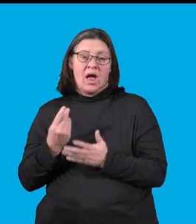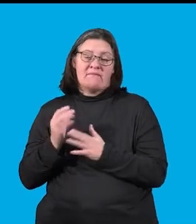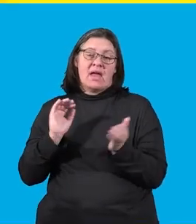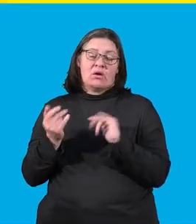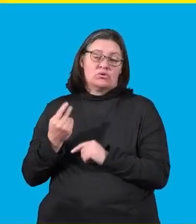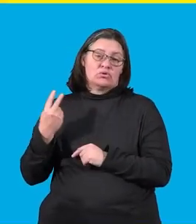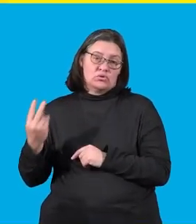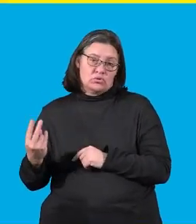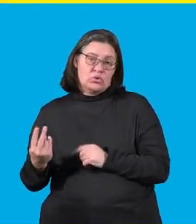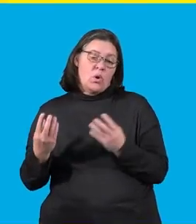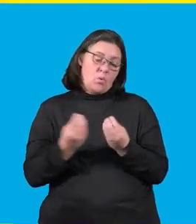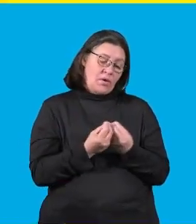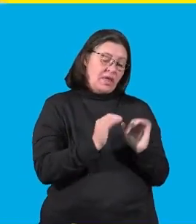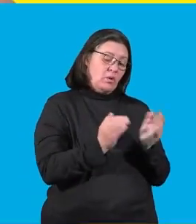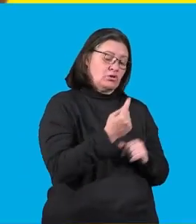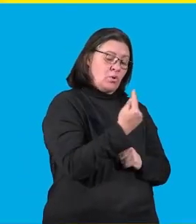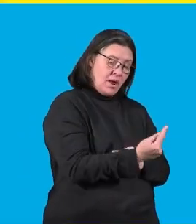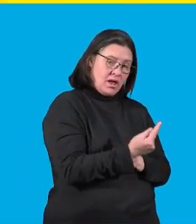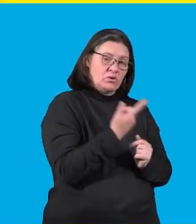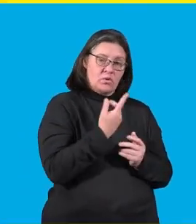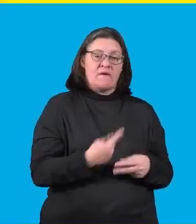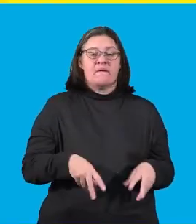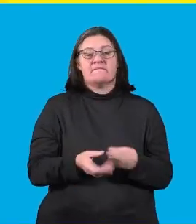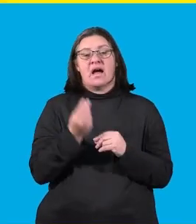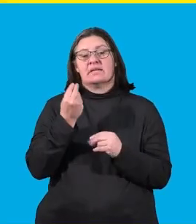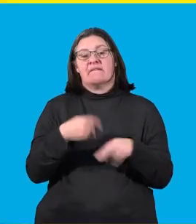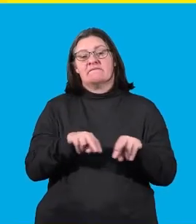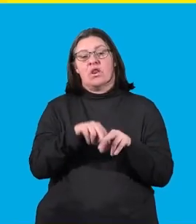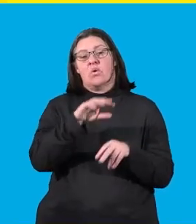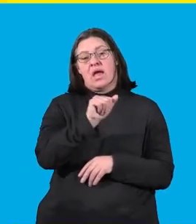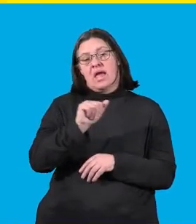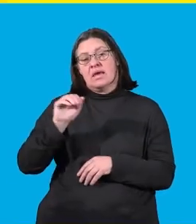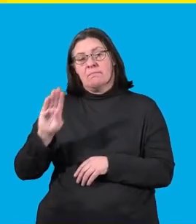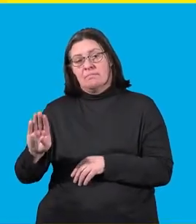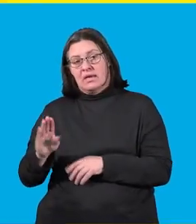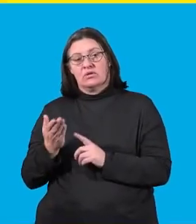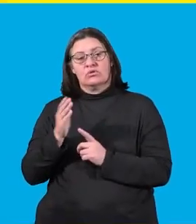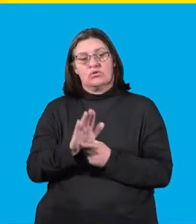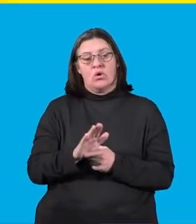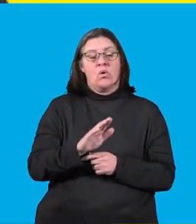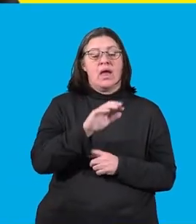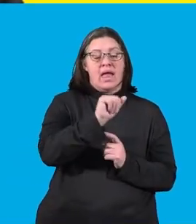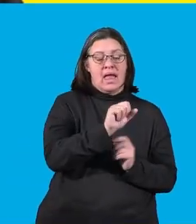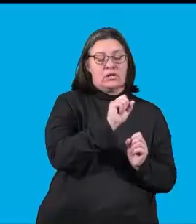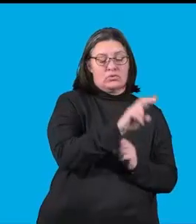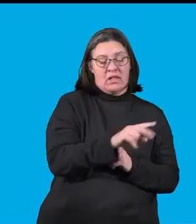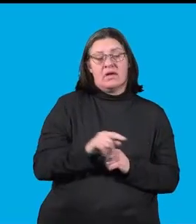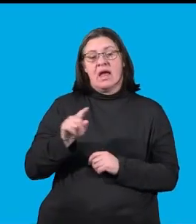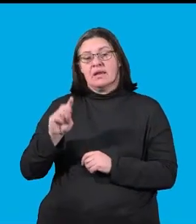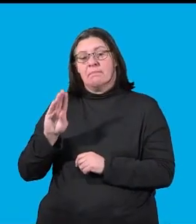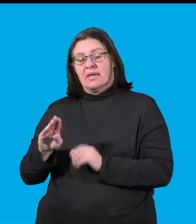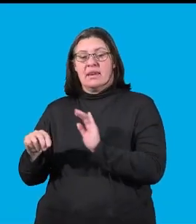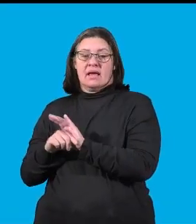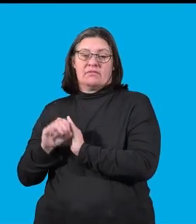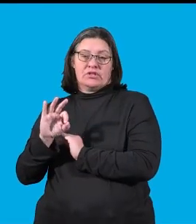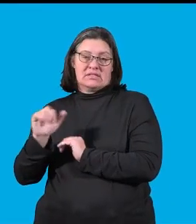and we can use equation 2 together with equation 1 to help us find the values of a and b and show that a is 12 and b is